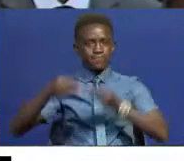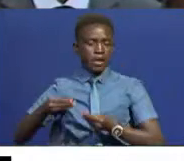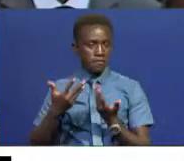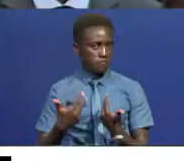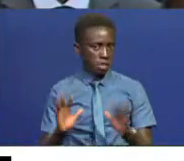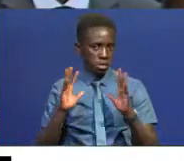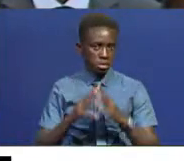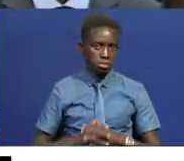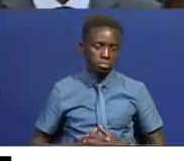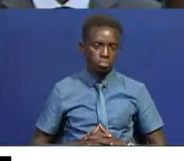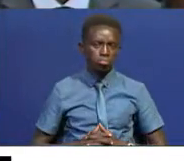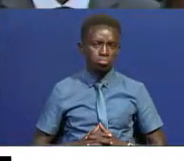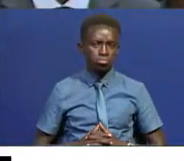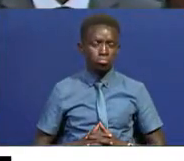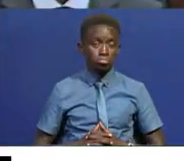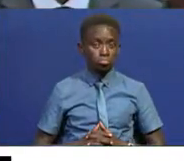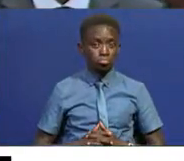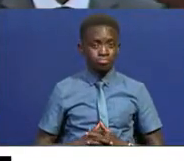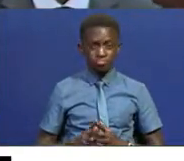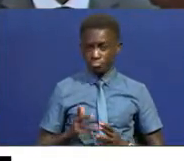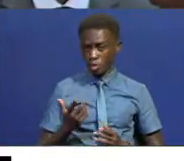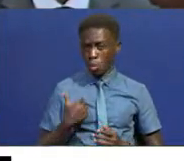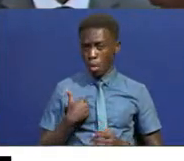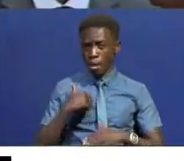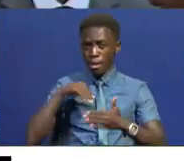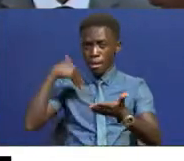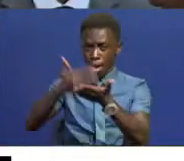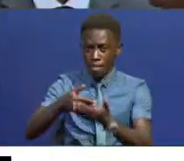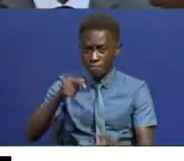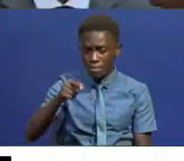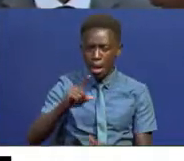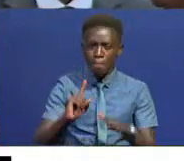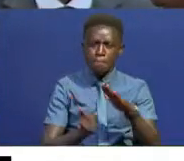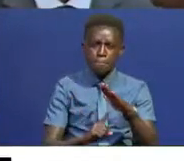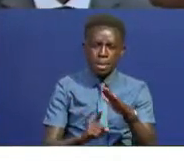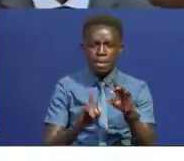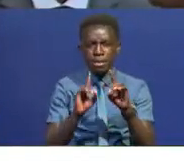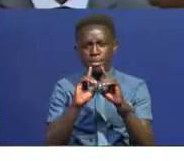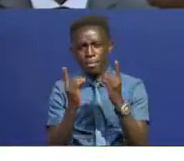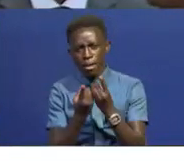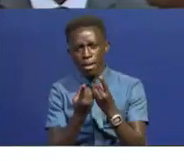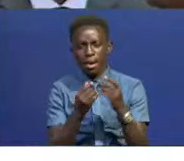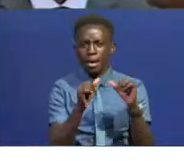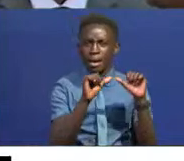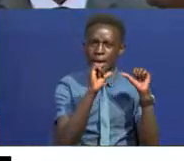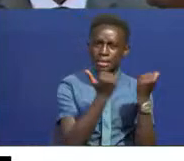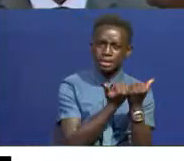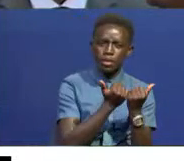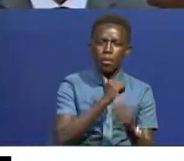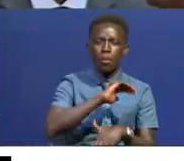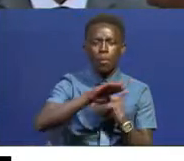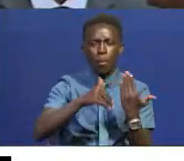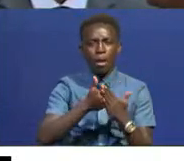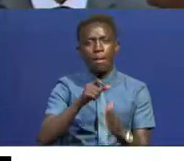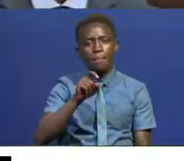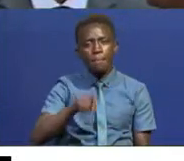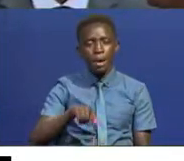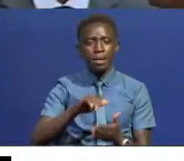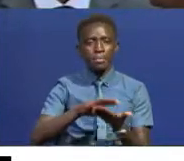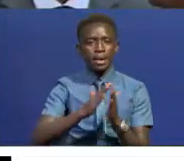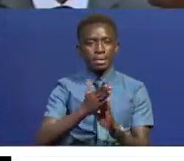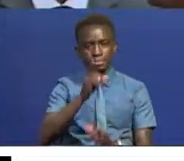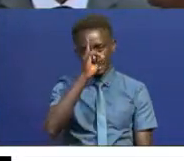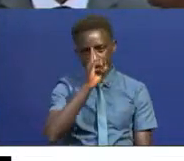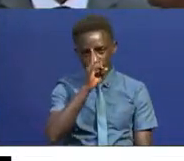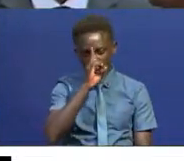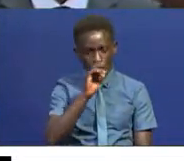there, ministries, departments, agencies have to be much more serious about